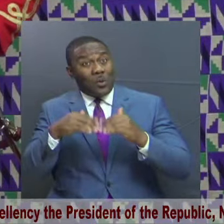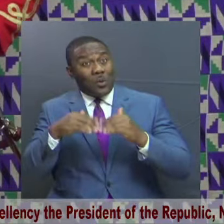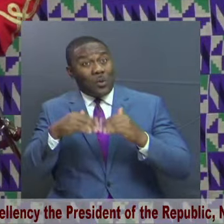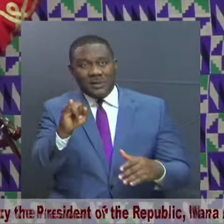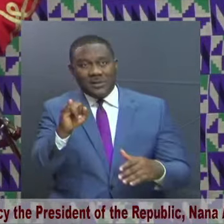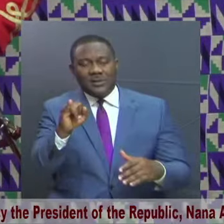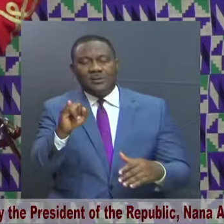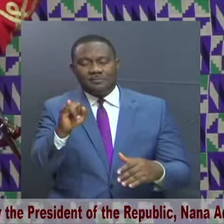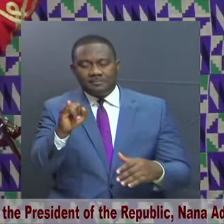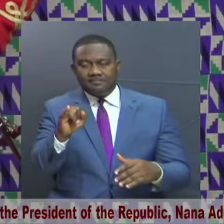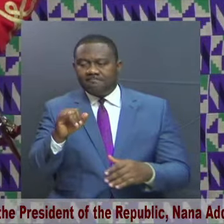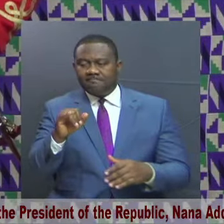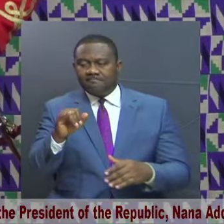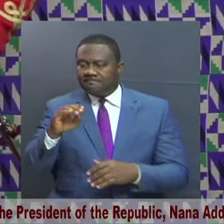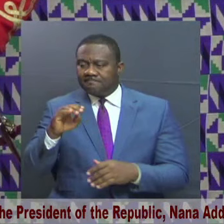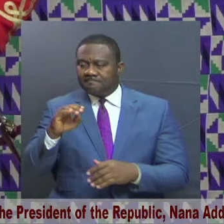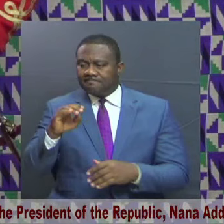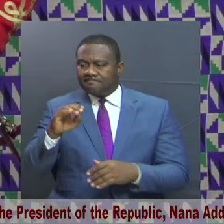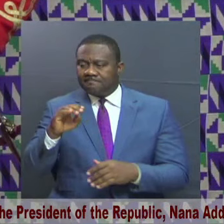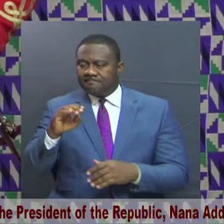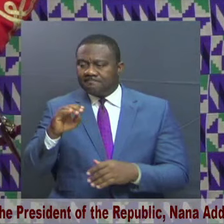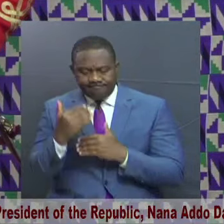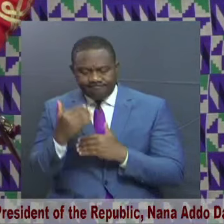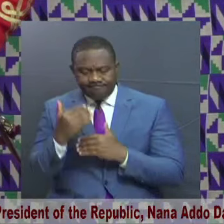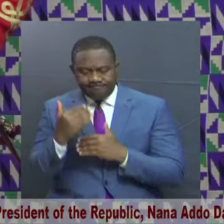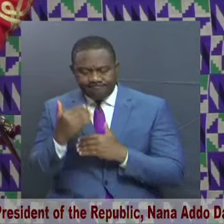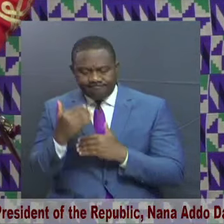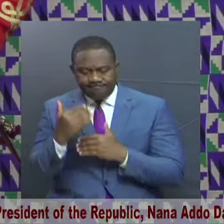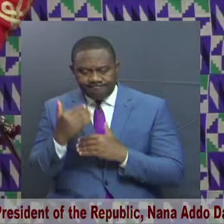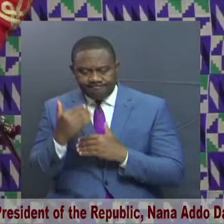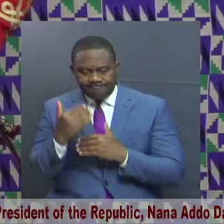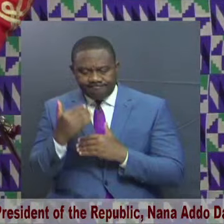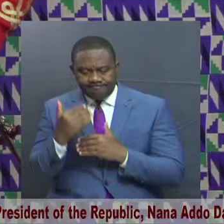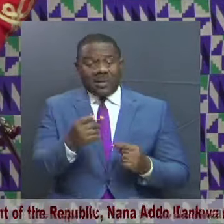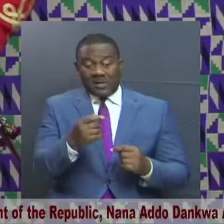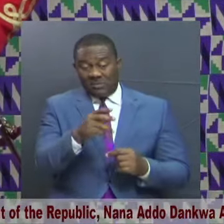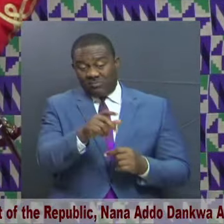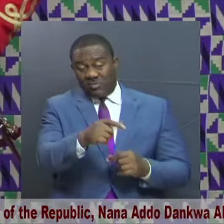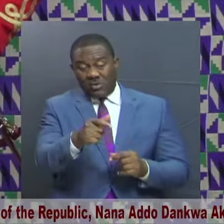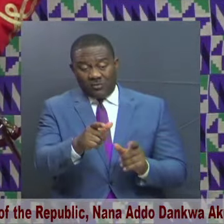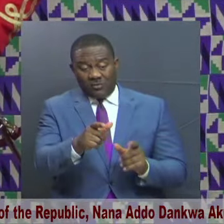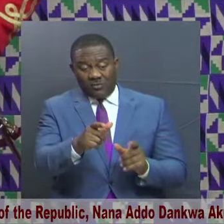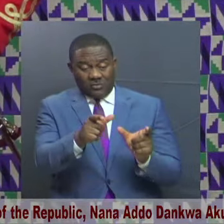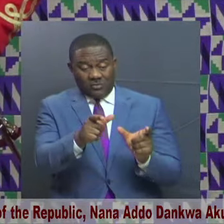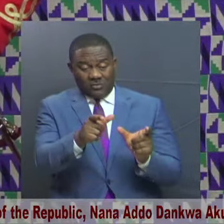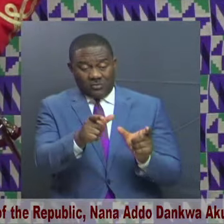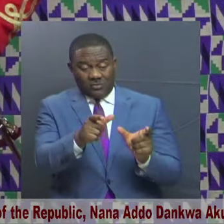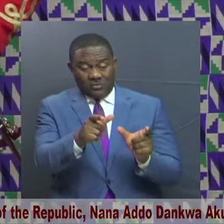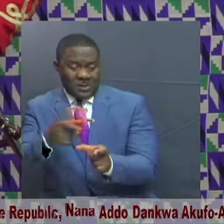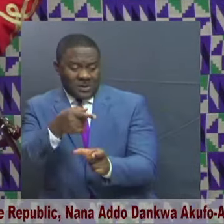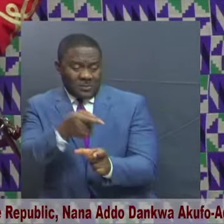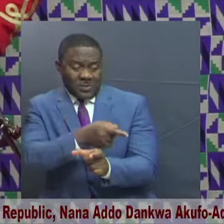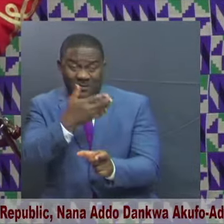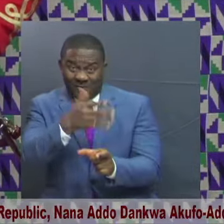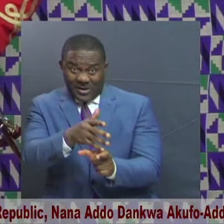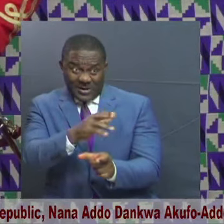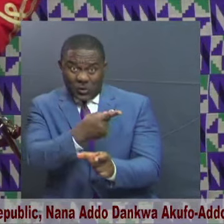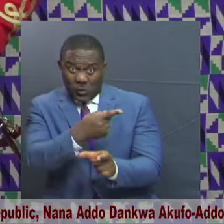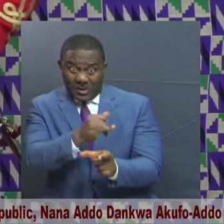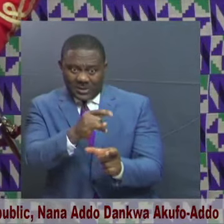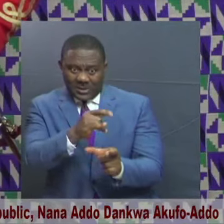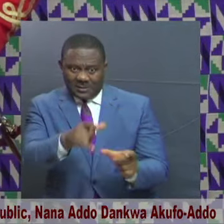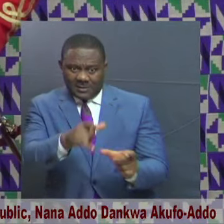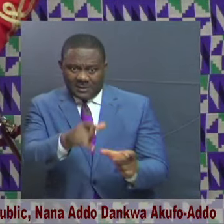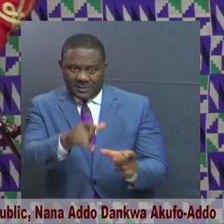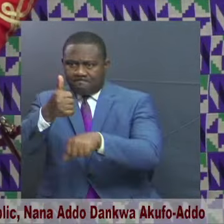the authority is taking steps to relocate the remaining four units before the end of the year